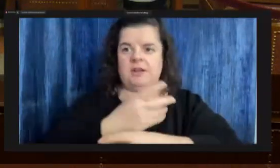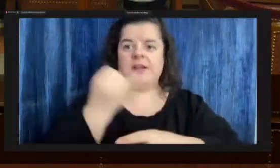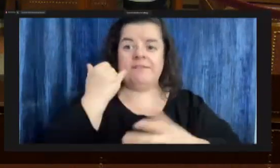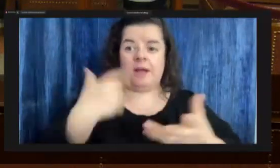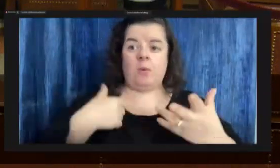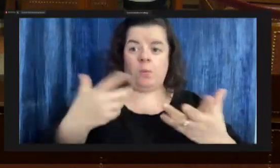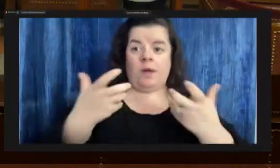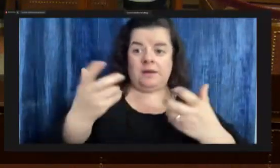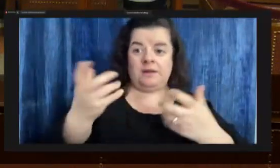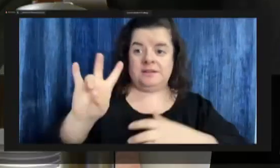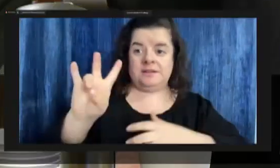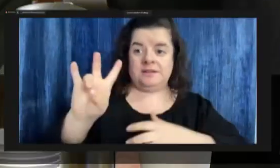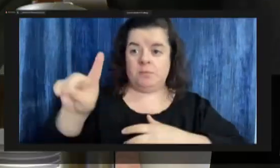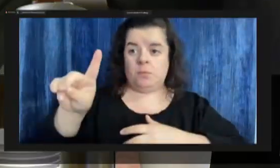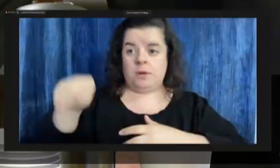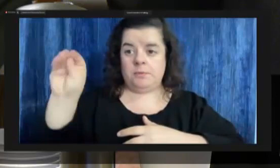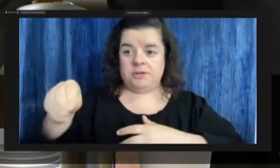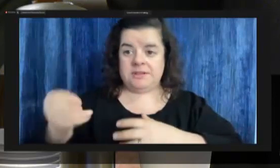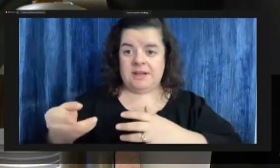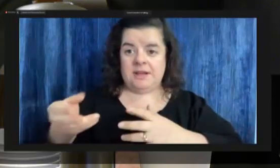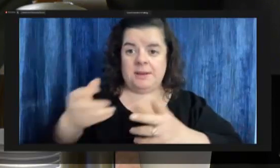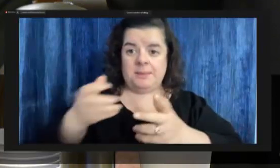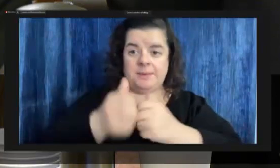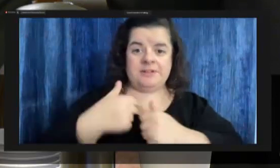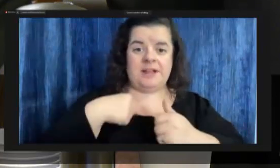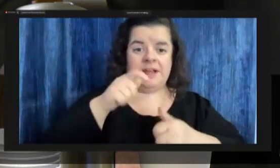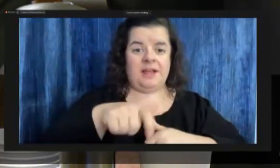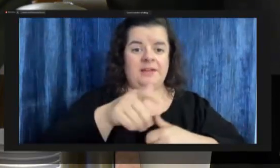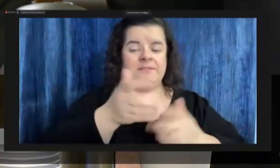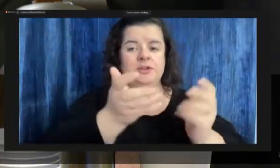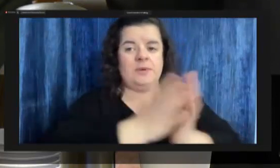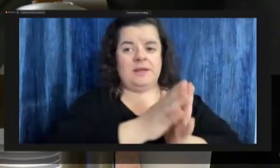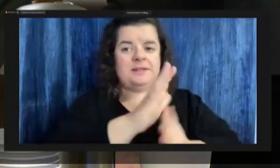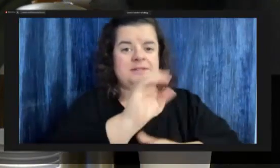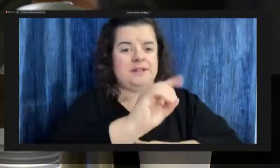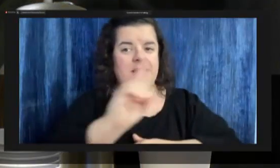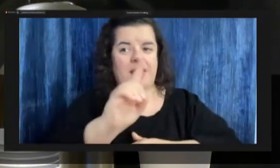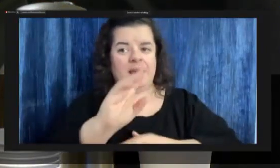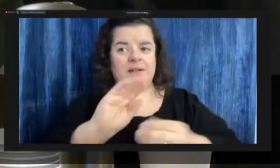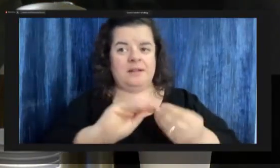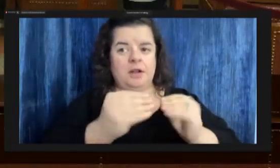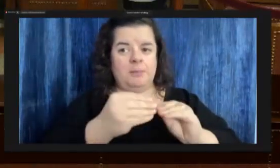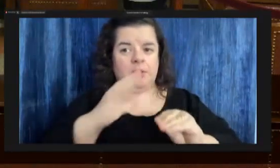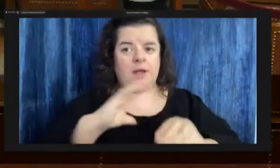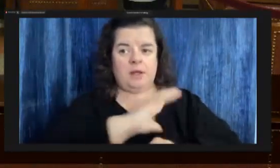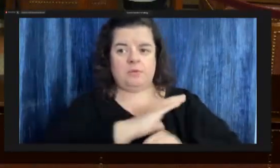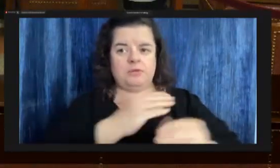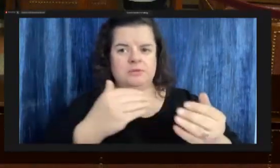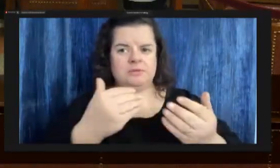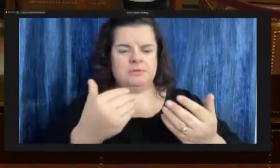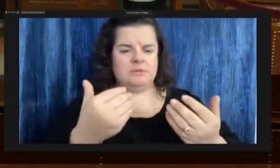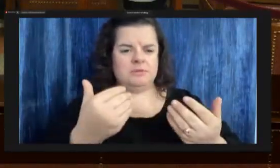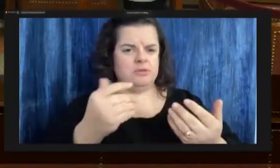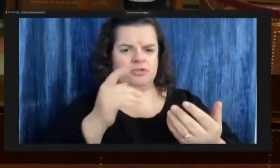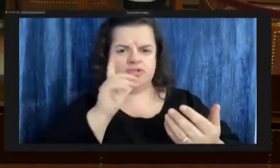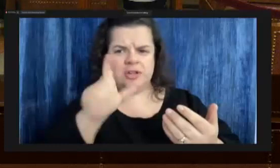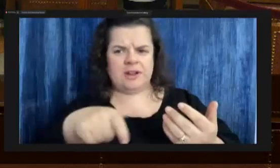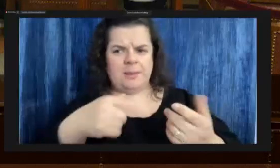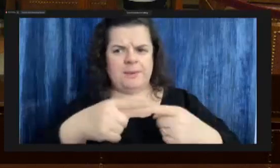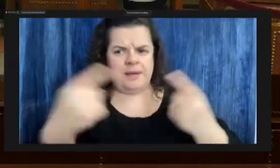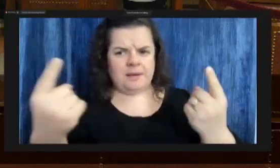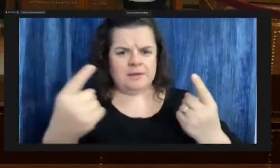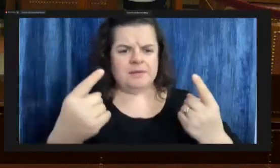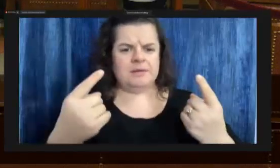7.1% to pass, I have to lobby the odd-numbered council members. This is what you're saying. Should be the ones. It should be. Shouldn't it be the opposite? Shouldn't it be the ones who are